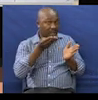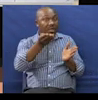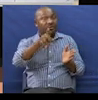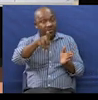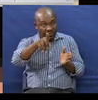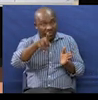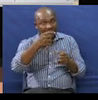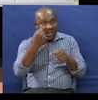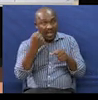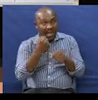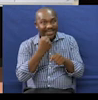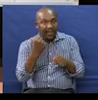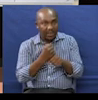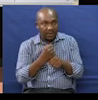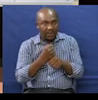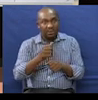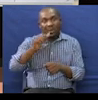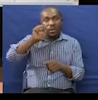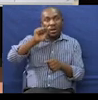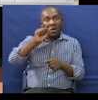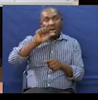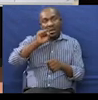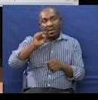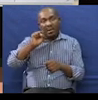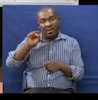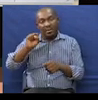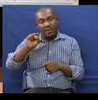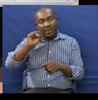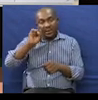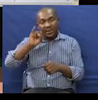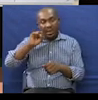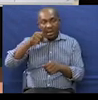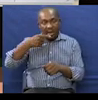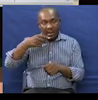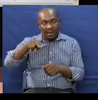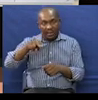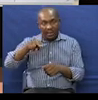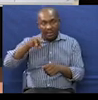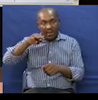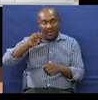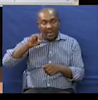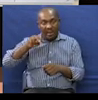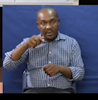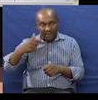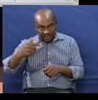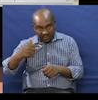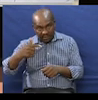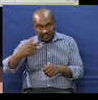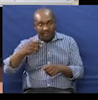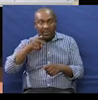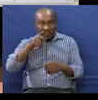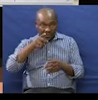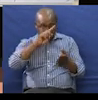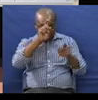do so that when we meet next time, you're going to make corrections and proceed